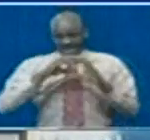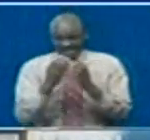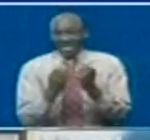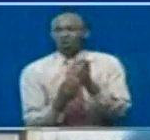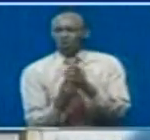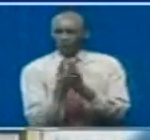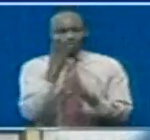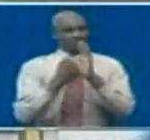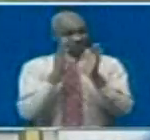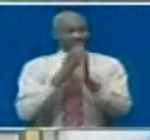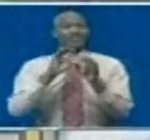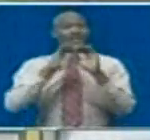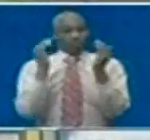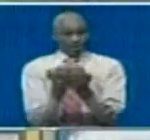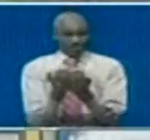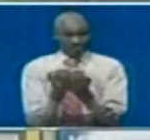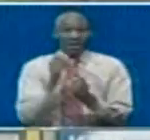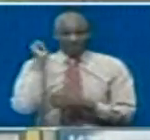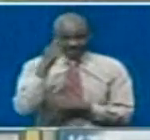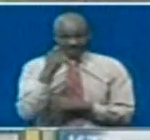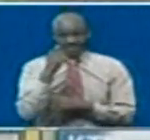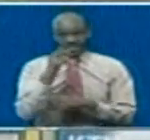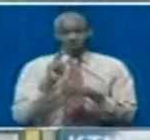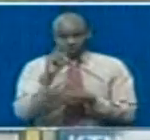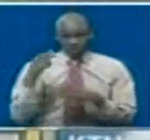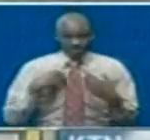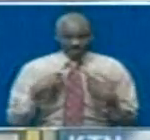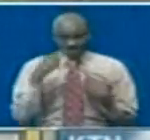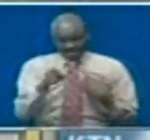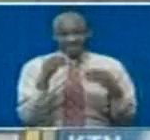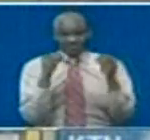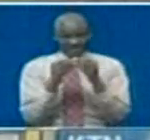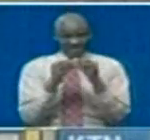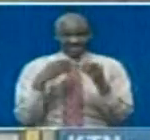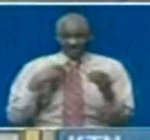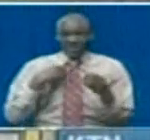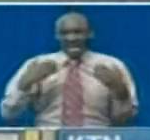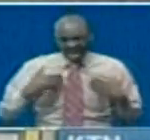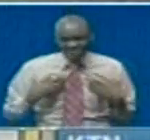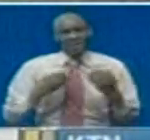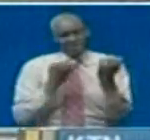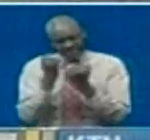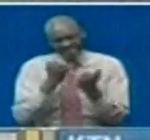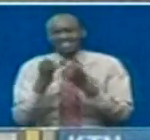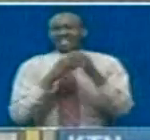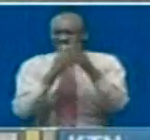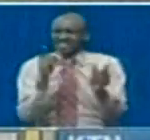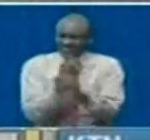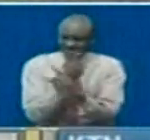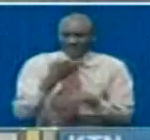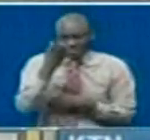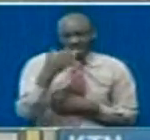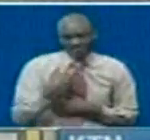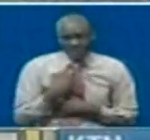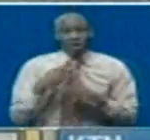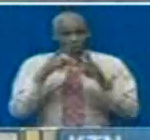fastest growing in the world. Now, President Uhuru Kenyatta's delegation to this meeting is dominated by business leaders because, in the words of